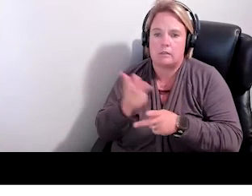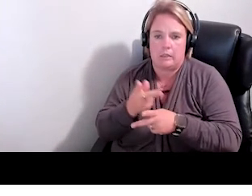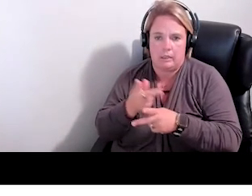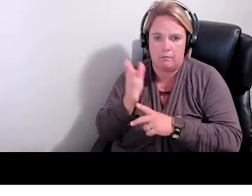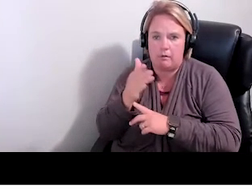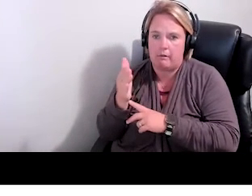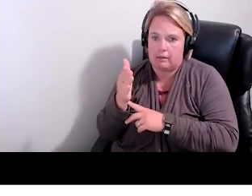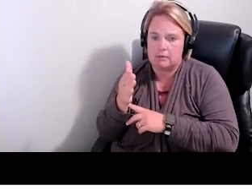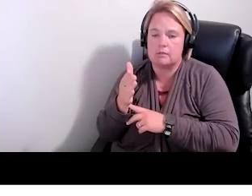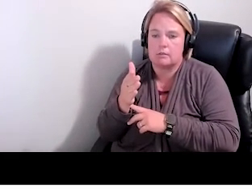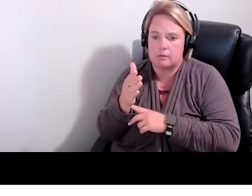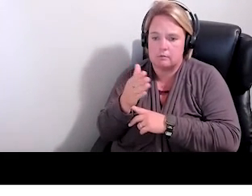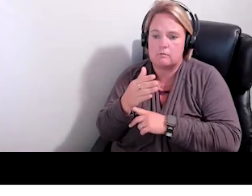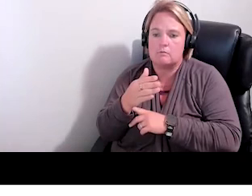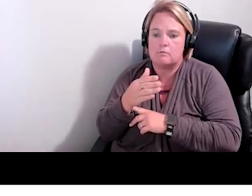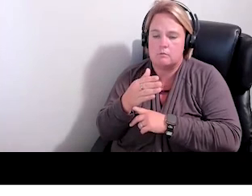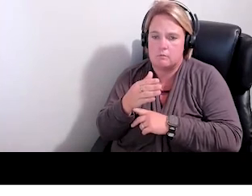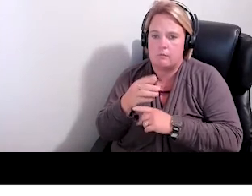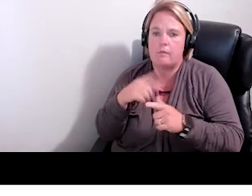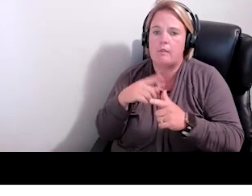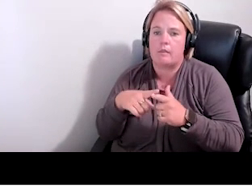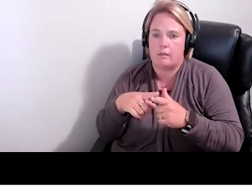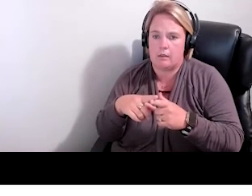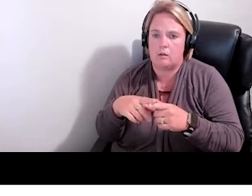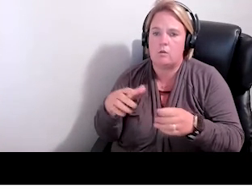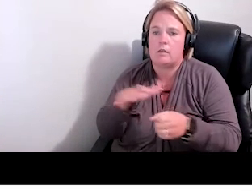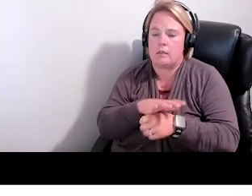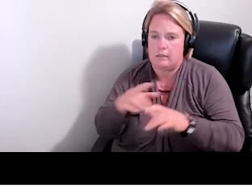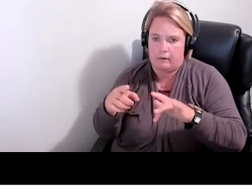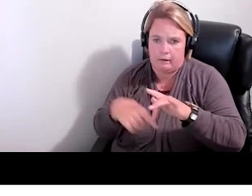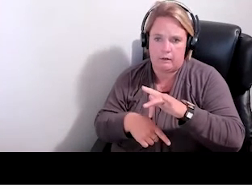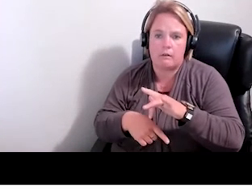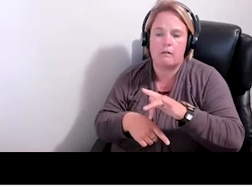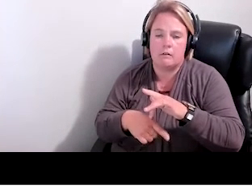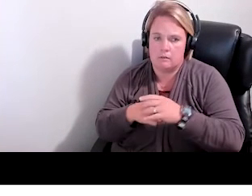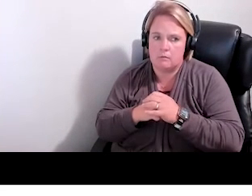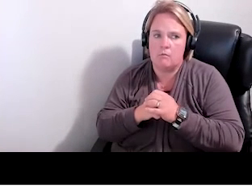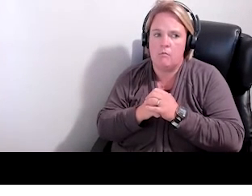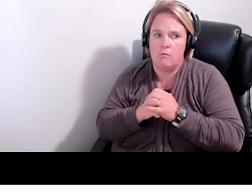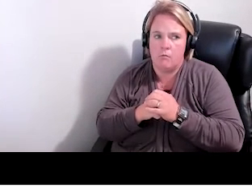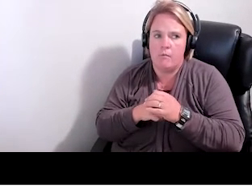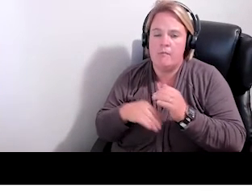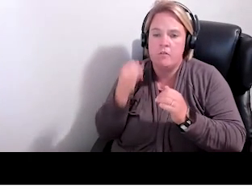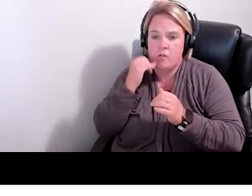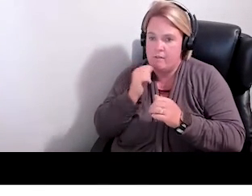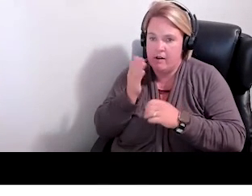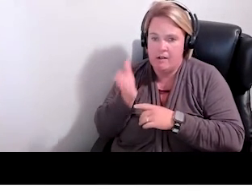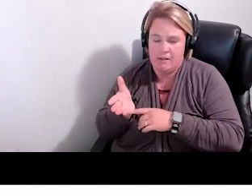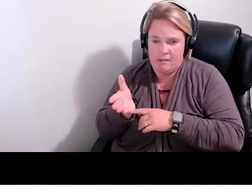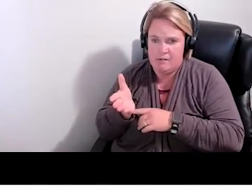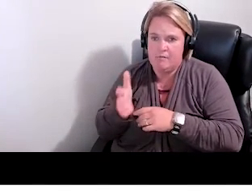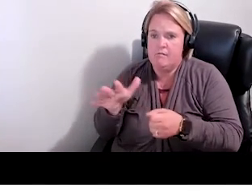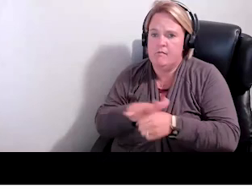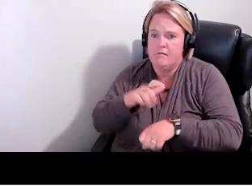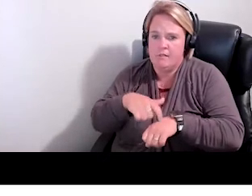flags. That way we can cover that gap of period where adjunct isn't there. And then if the full-timer